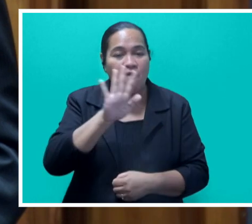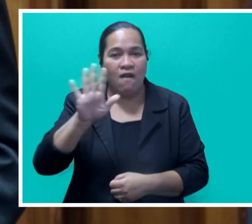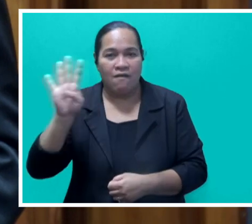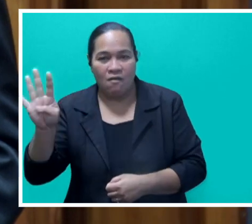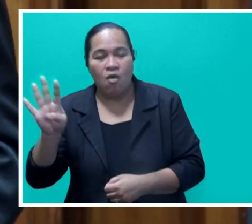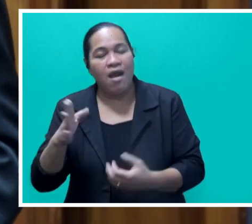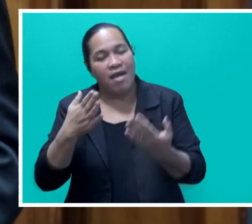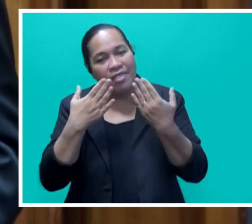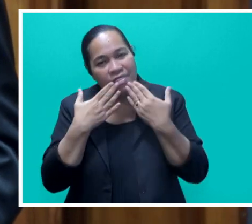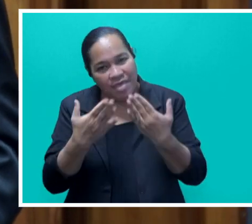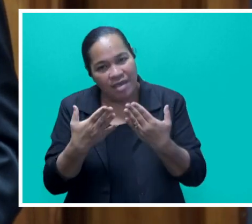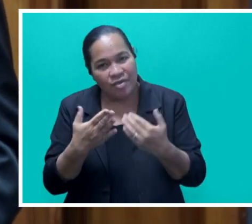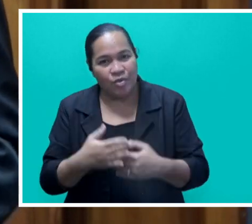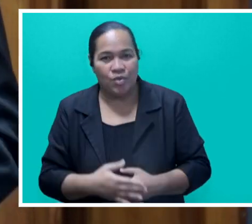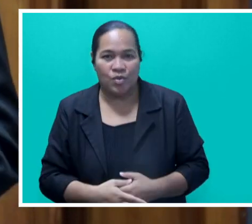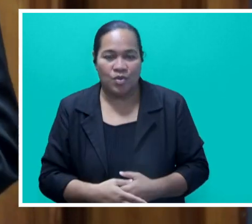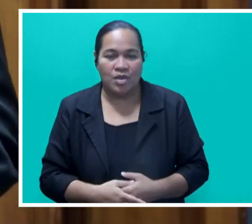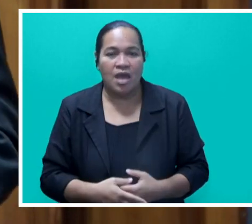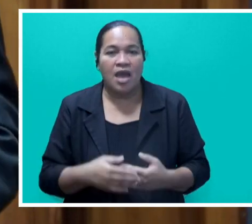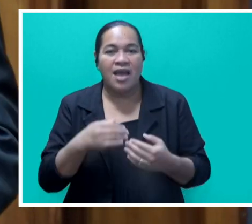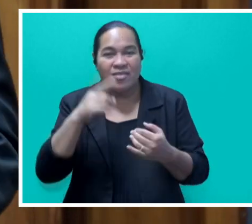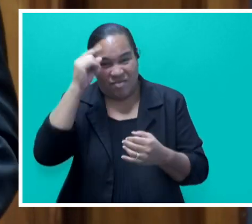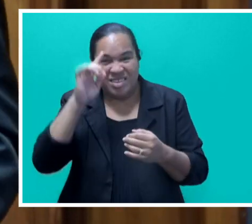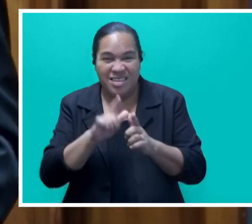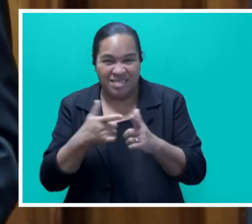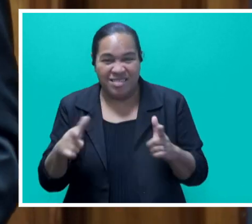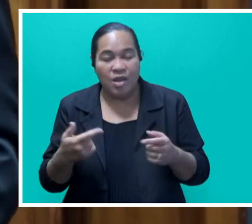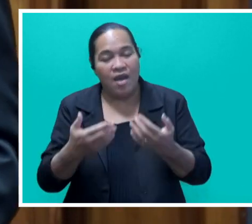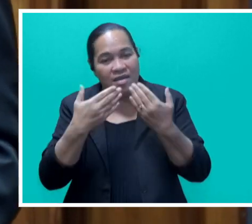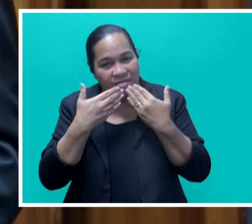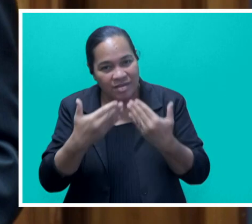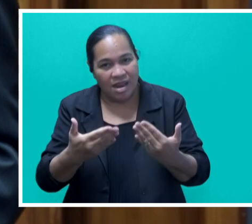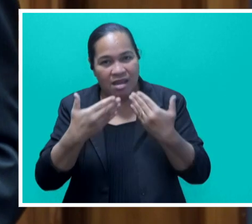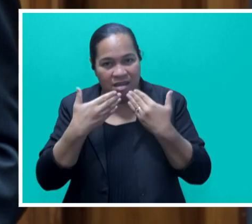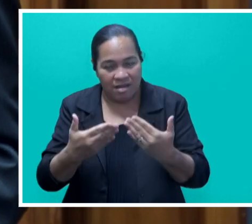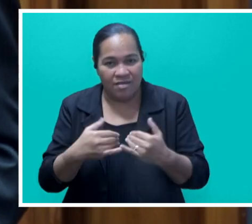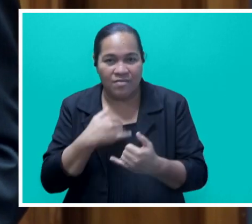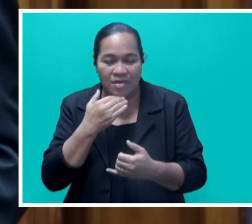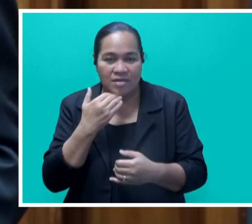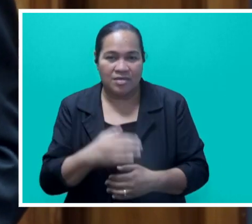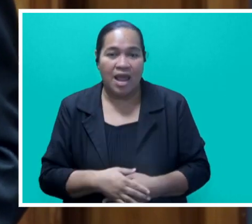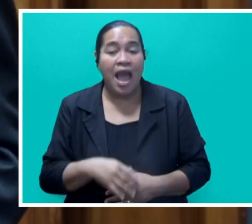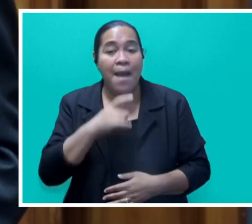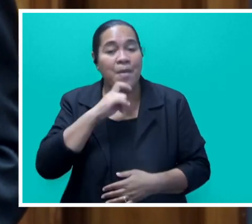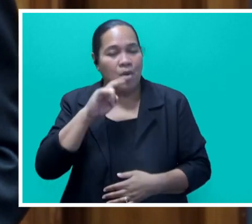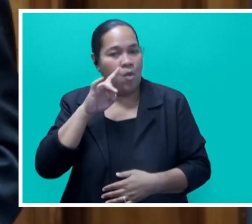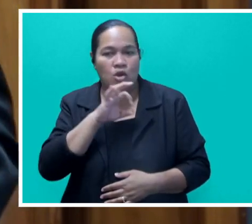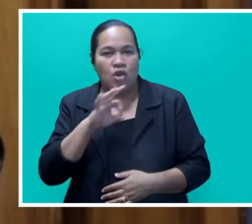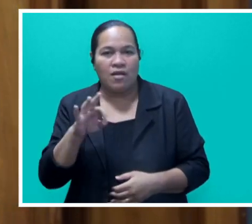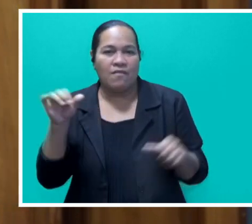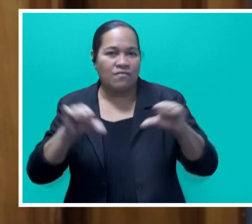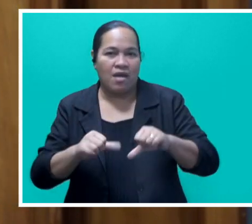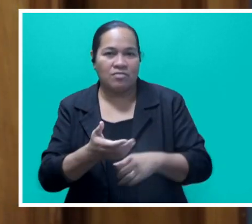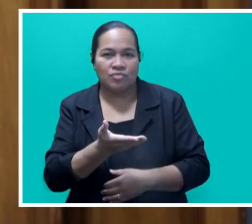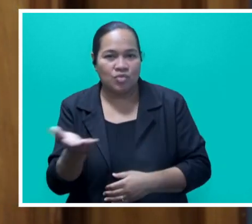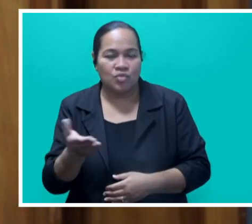thank you and say, Winakabakalevu. I promise I will not let you down. Finally,